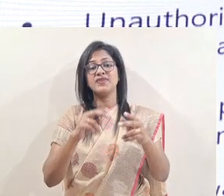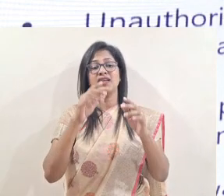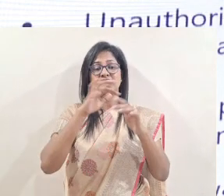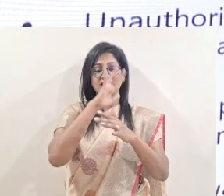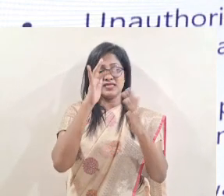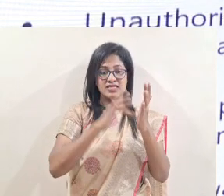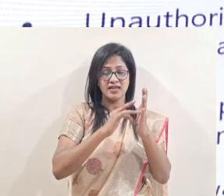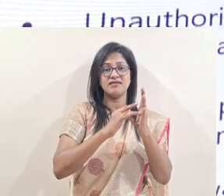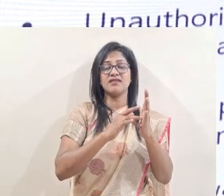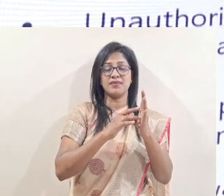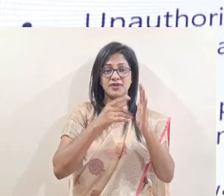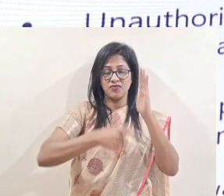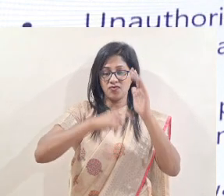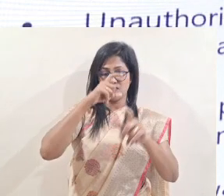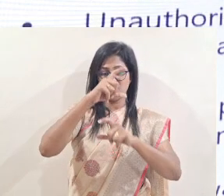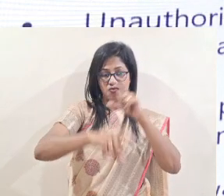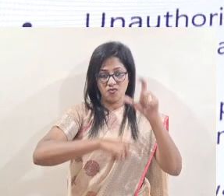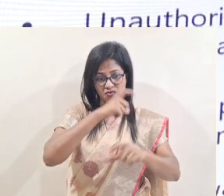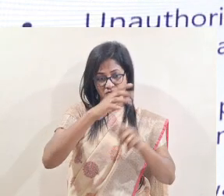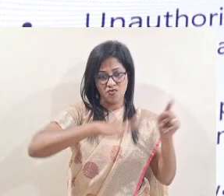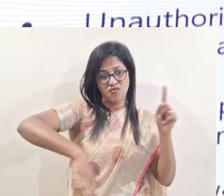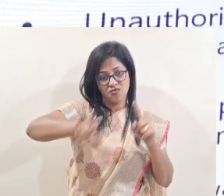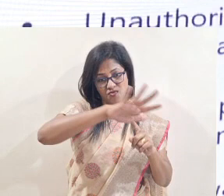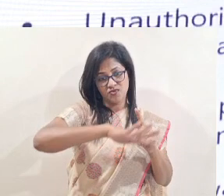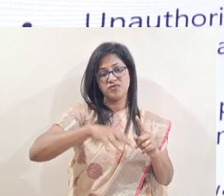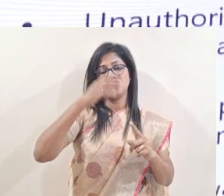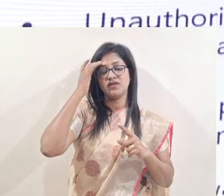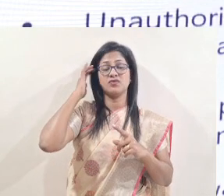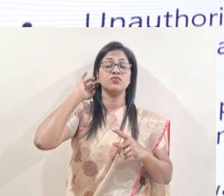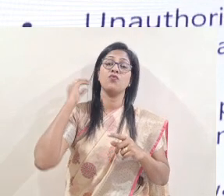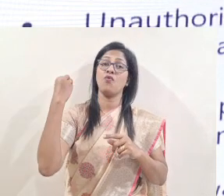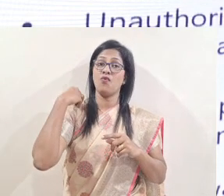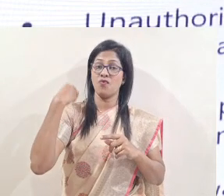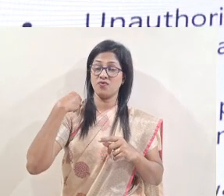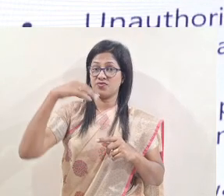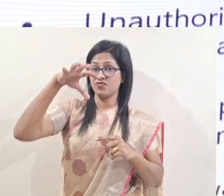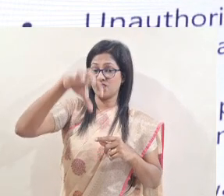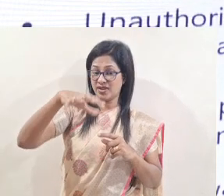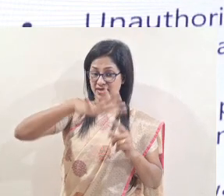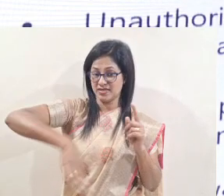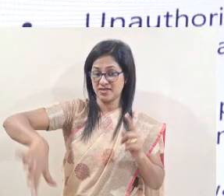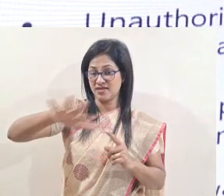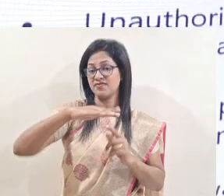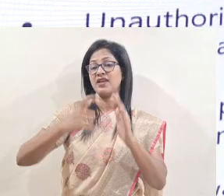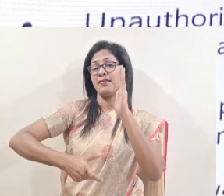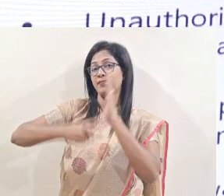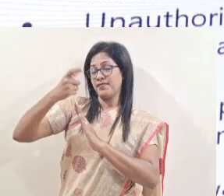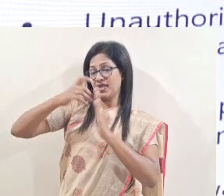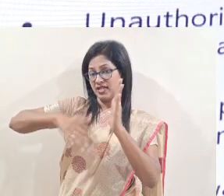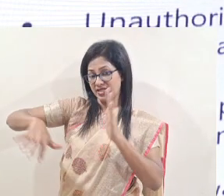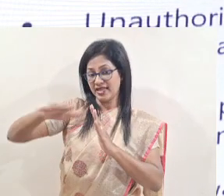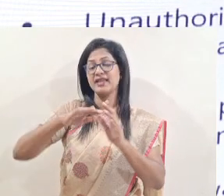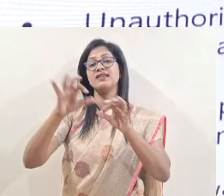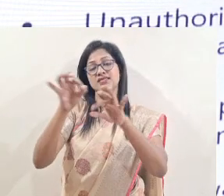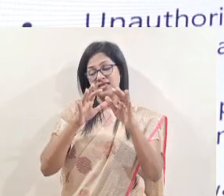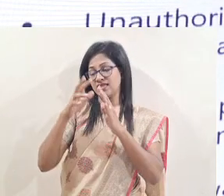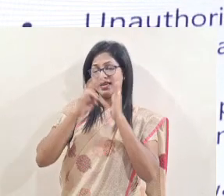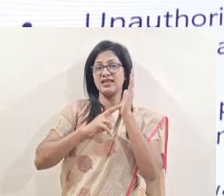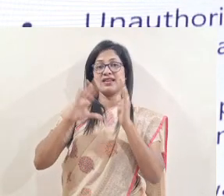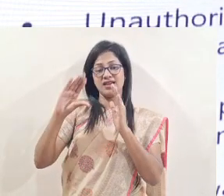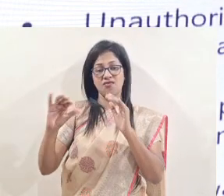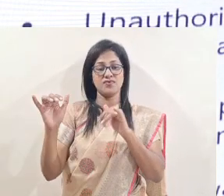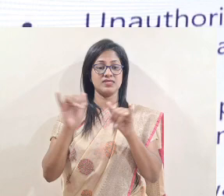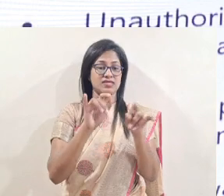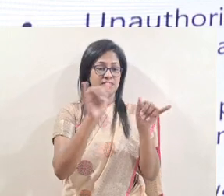unauthorized colonies, authorized colonies, planned, and as well as apartment based development and urban villages all. So we have tried to select